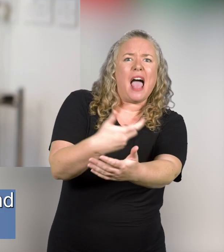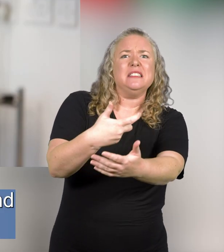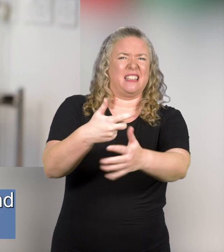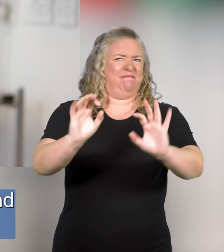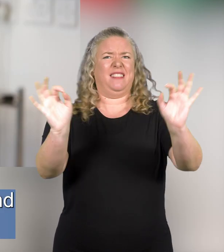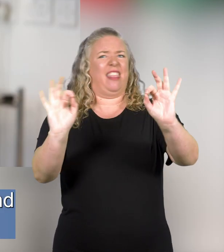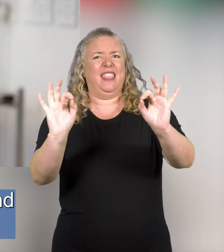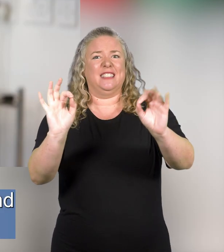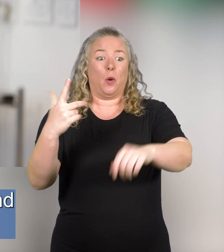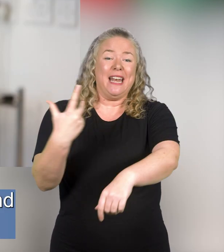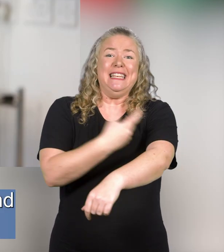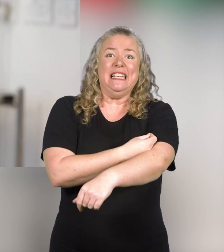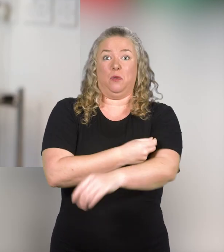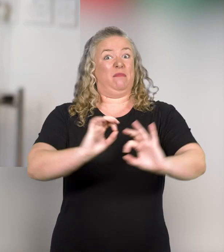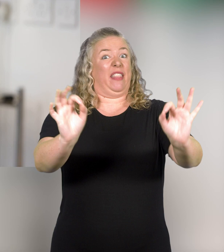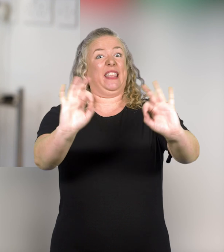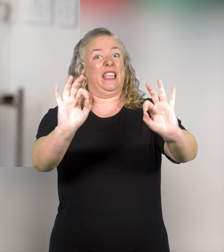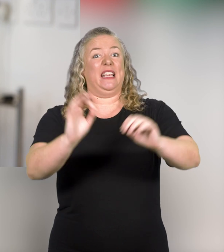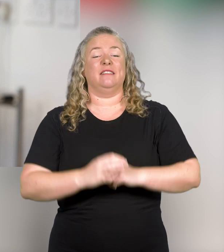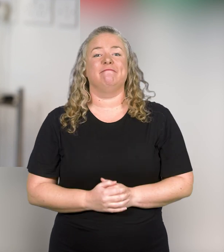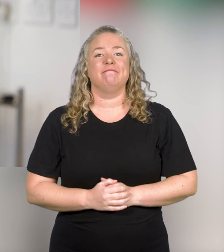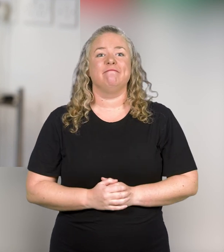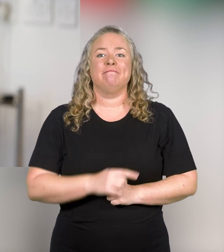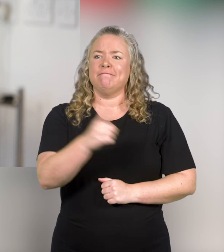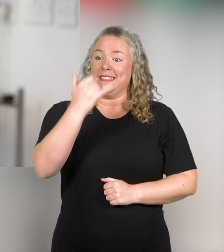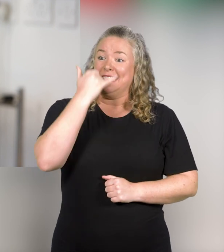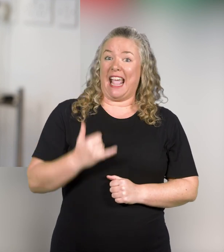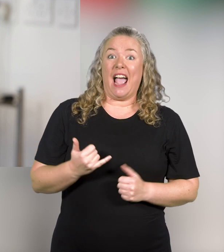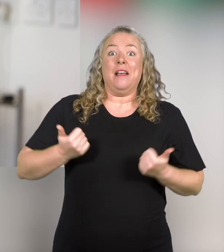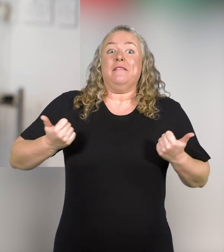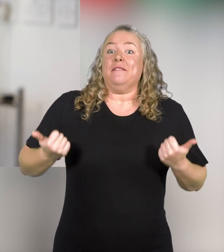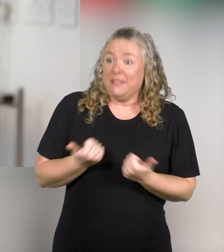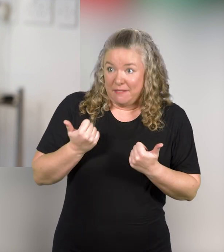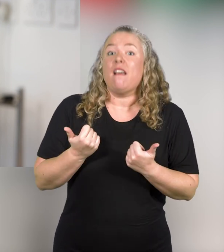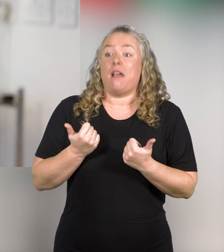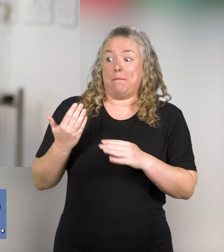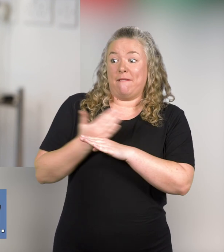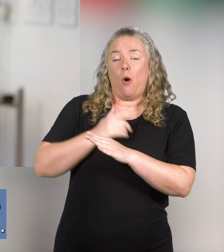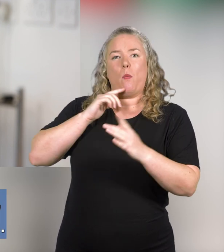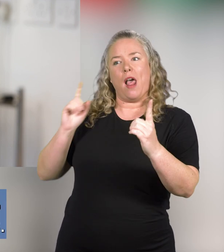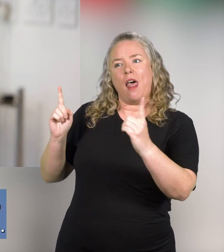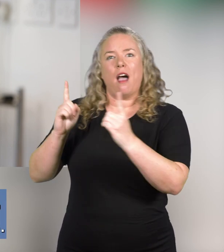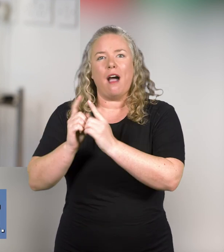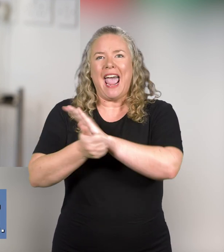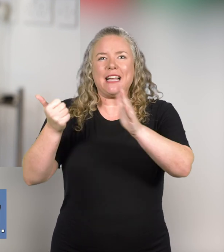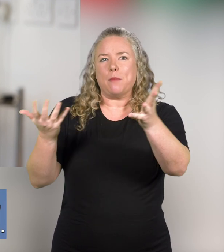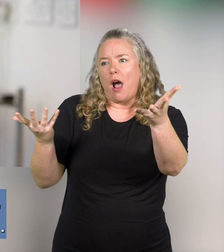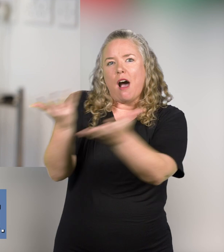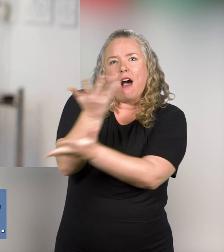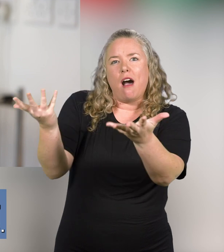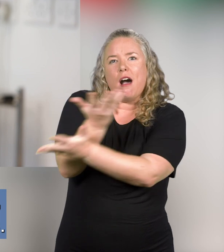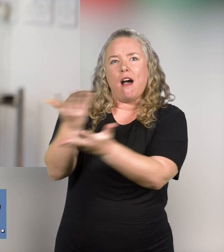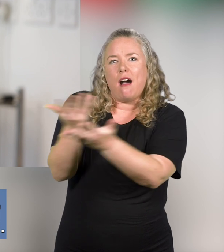give you an injection and we don't need to take your blood for it. So there are no needles involved. If you have the scan, you'll be met by one of our